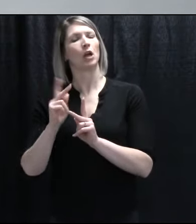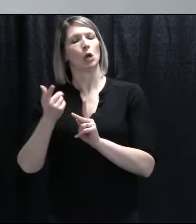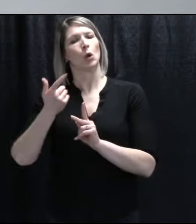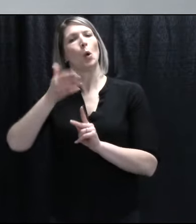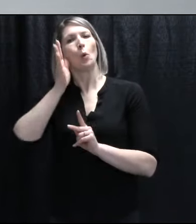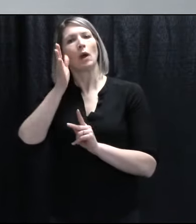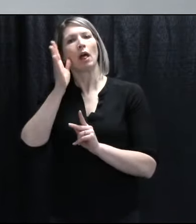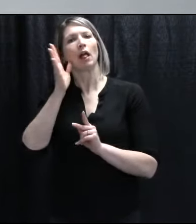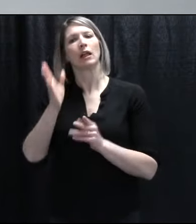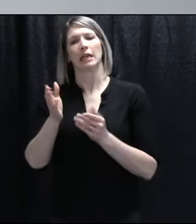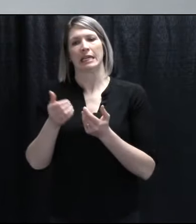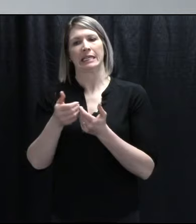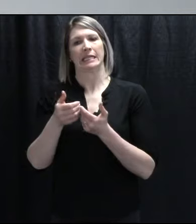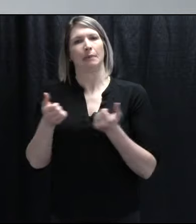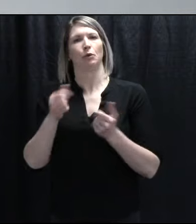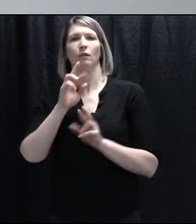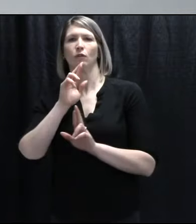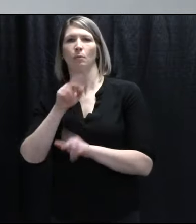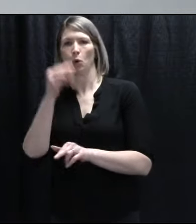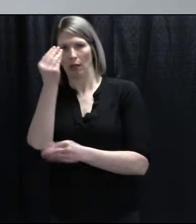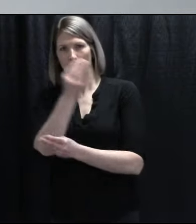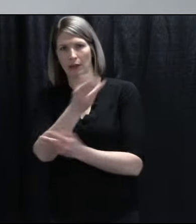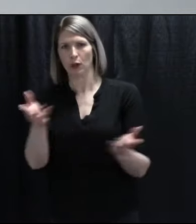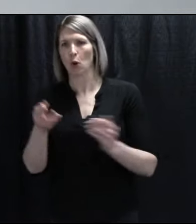separately. Recovered is a separate category